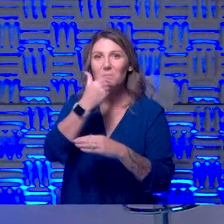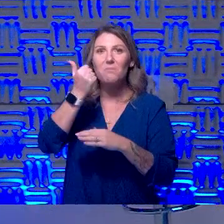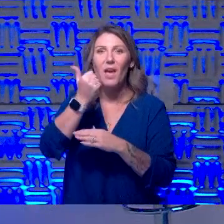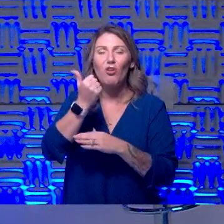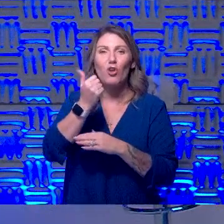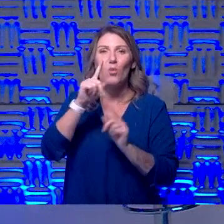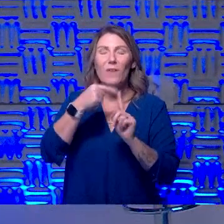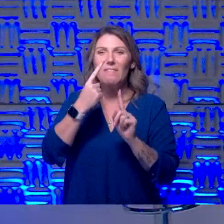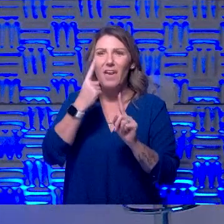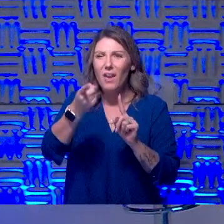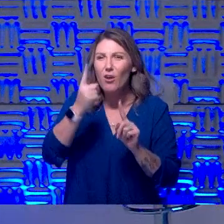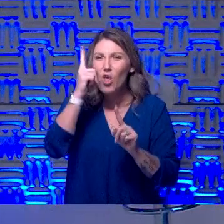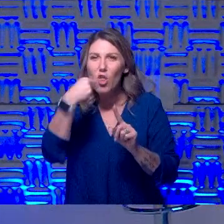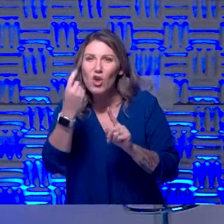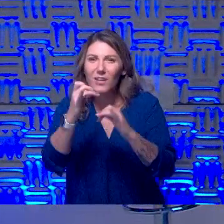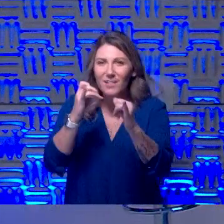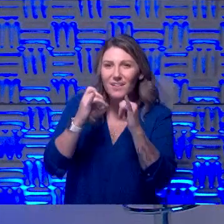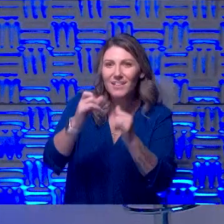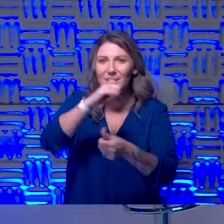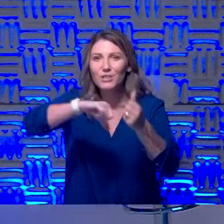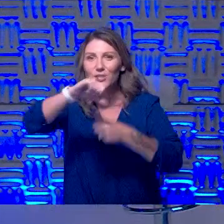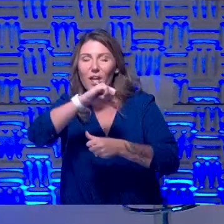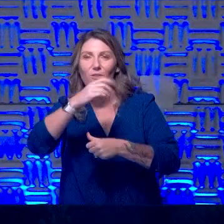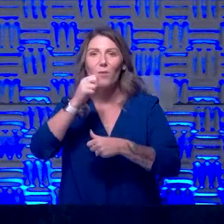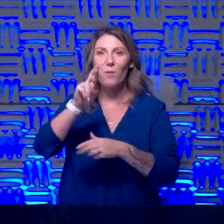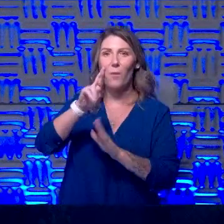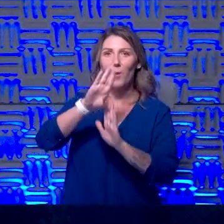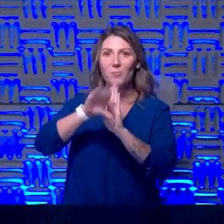like them or is something like them, has a similar background to them.